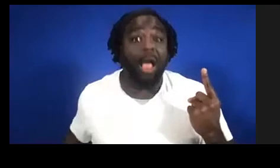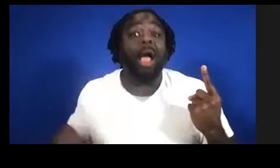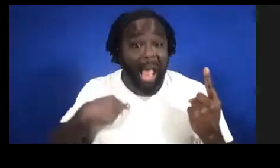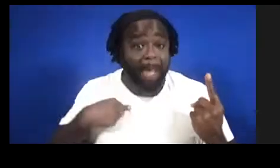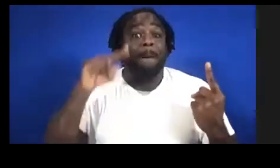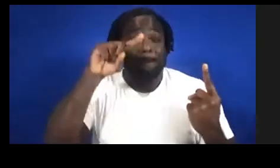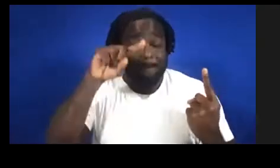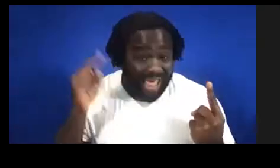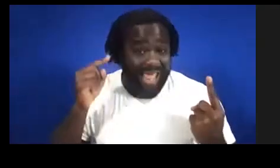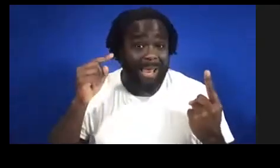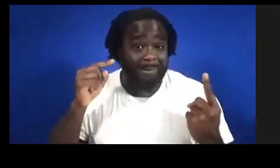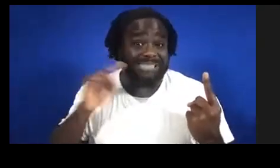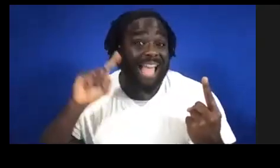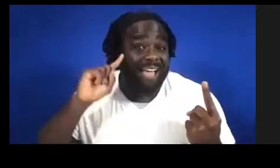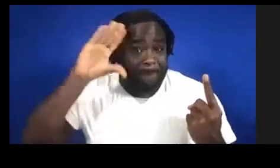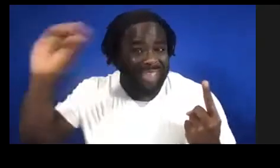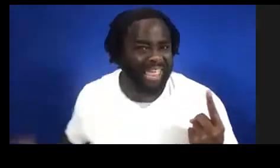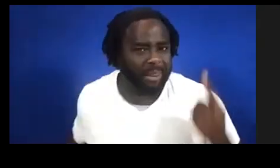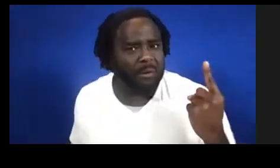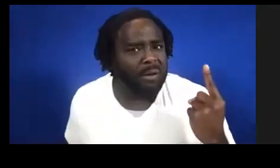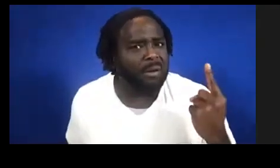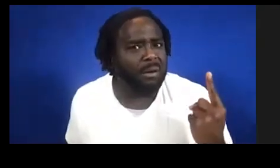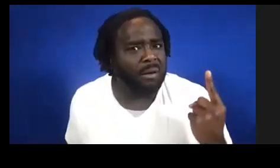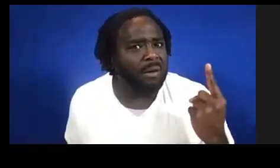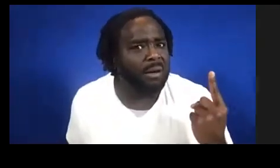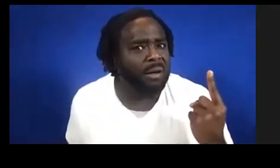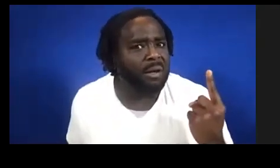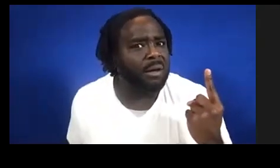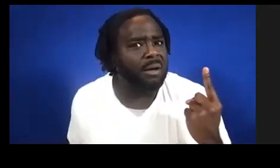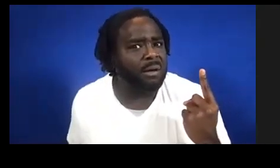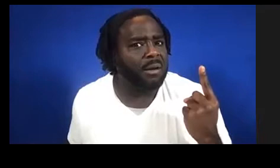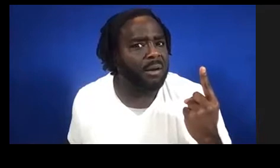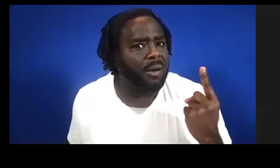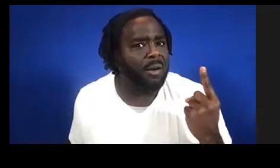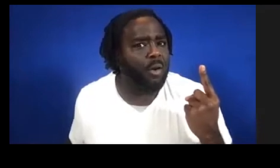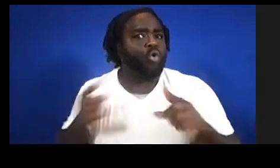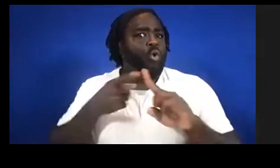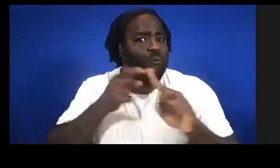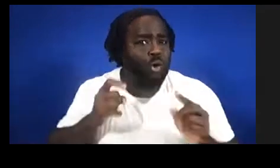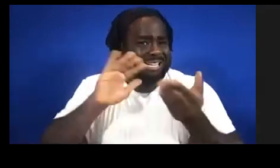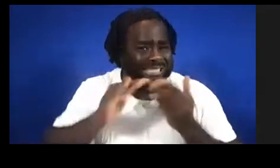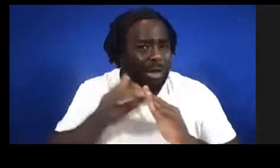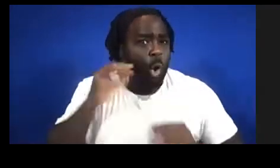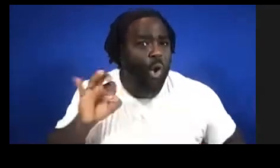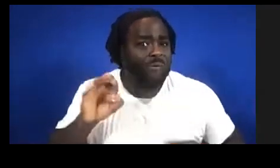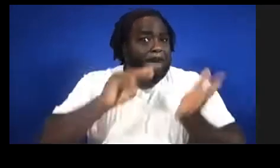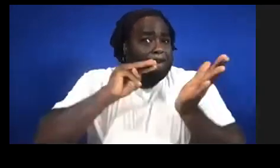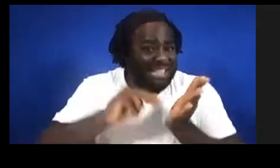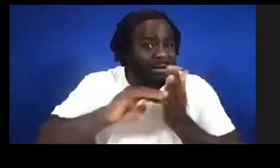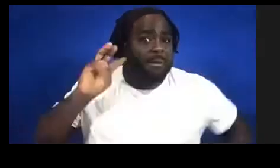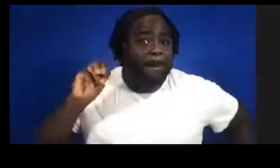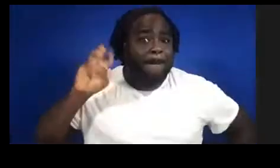So first of all, let me tell you something. I'm a black deaf man. And you got this sign up